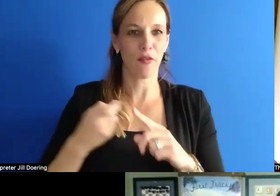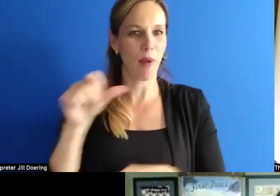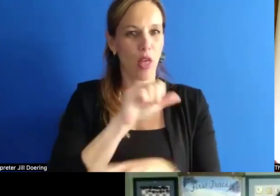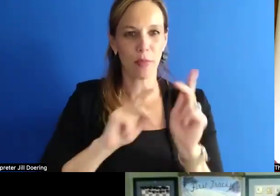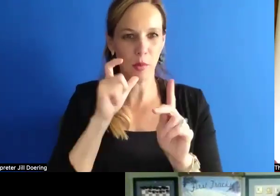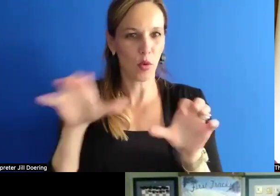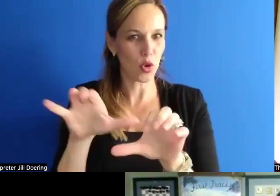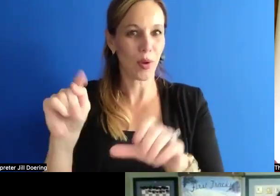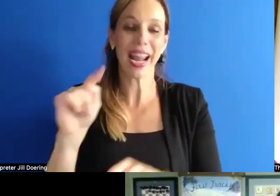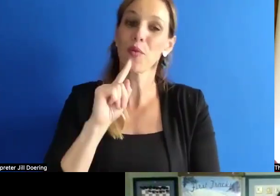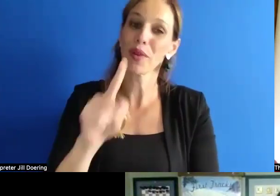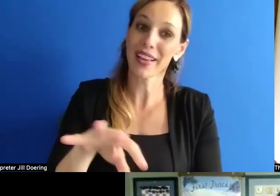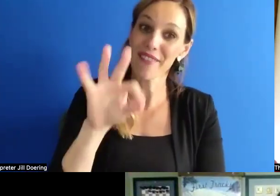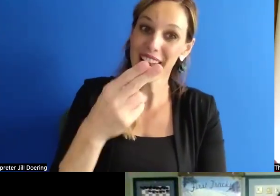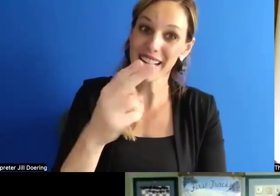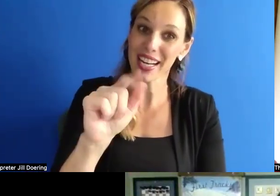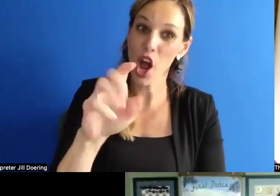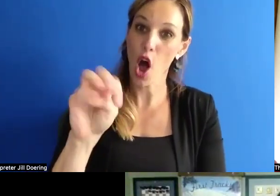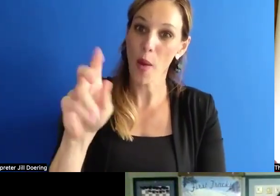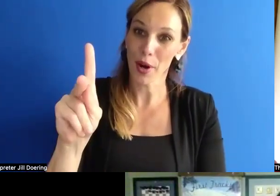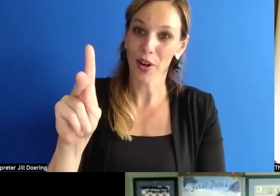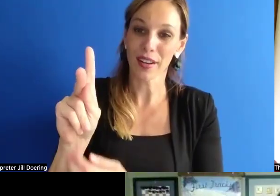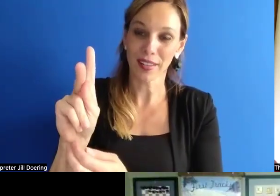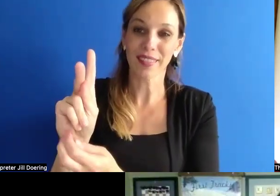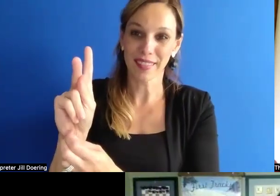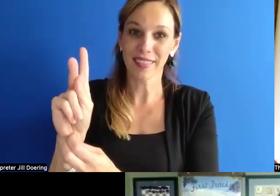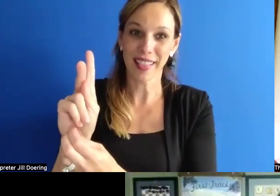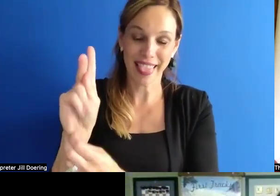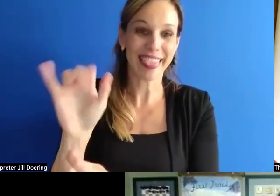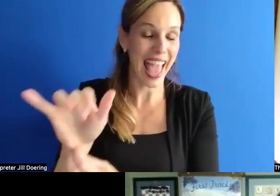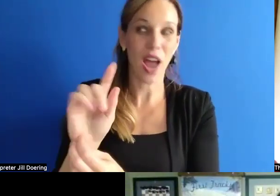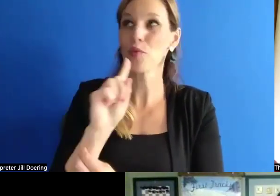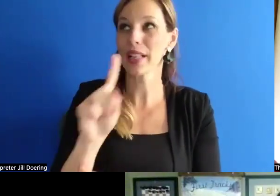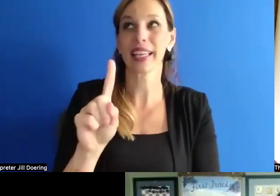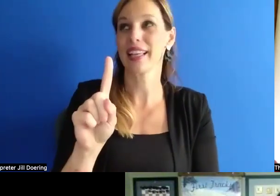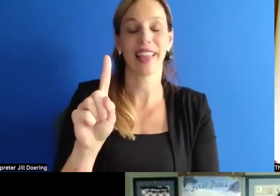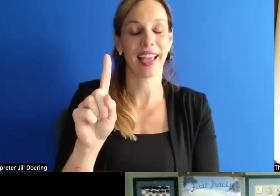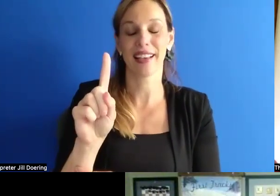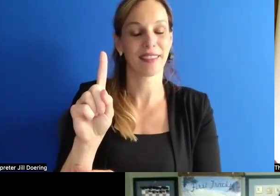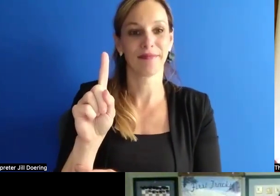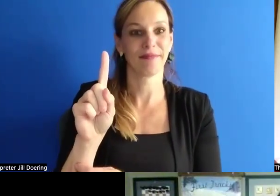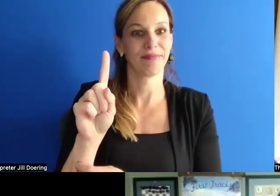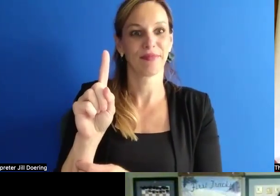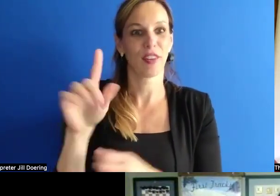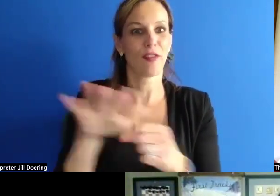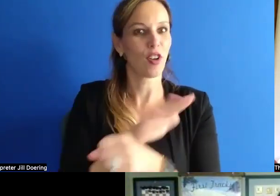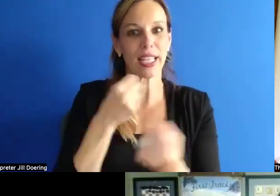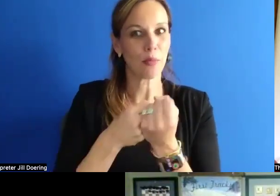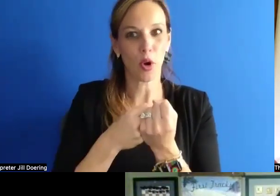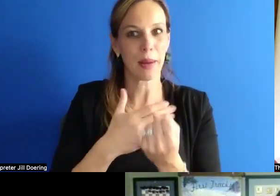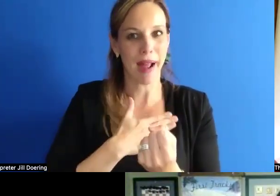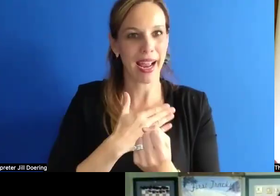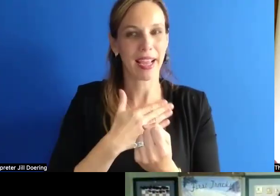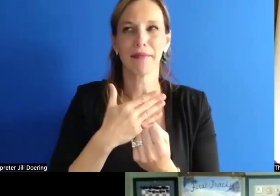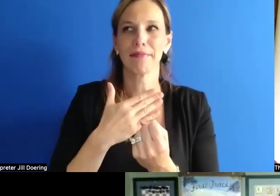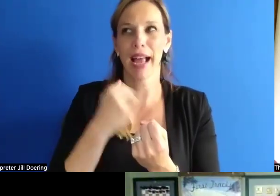finding Hallmark was the what solidified me wanting to do this for a lifetime. It's